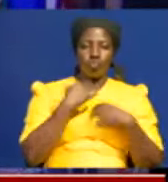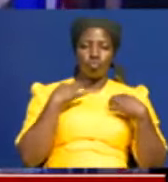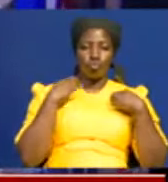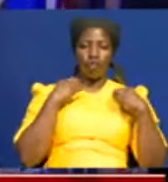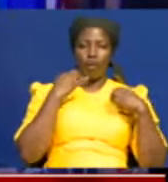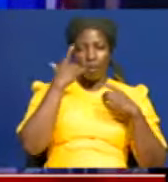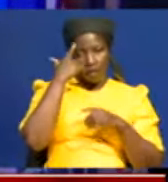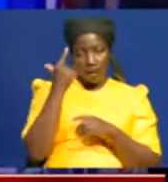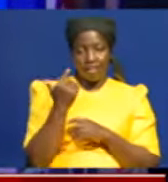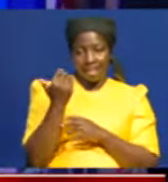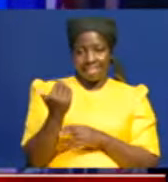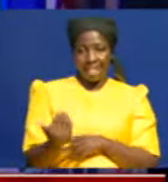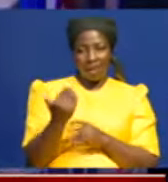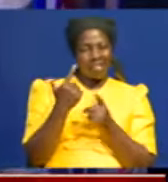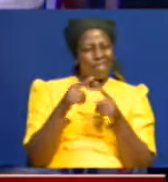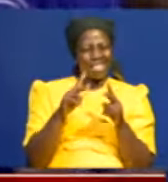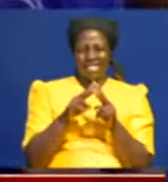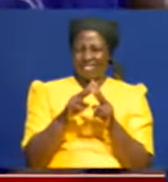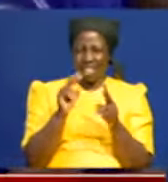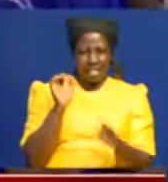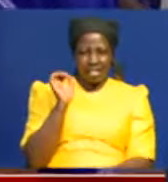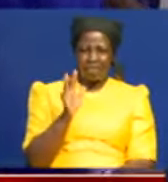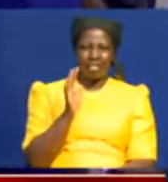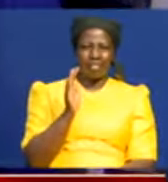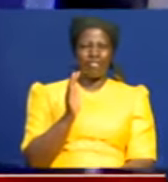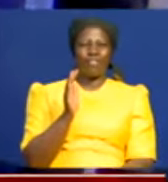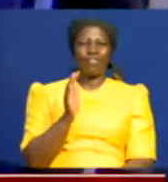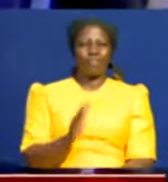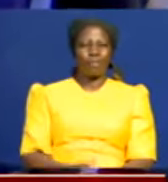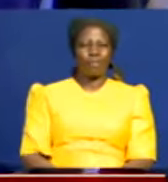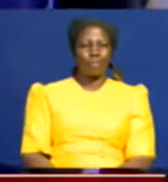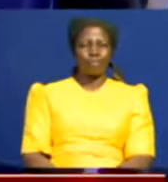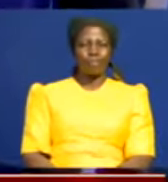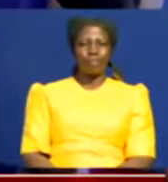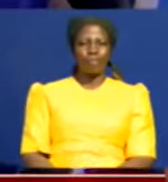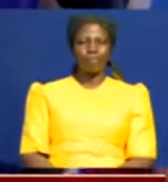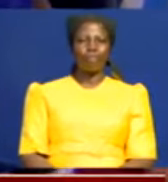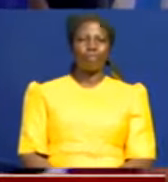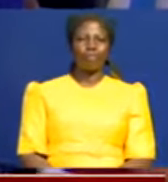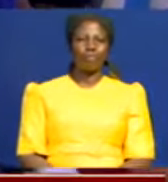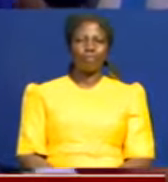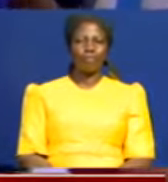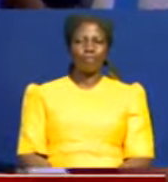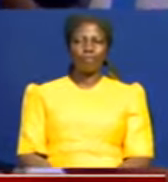Akiliko bei kali sana. Timothy Kipnosu for Prime Edition.